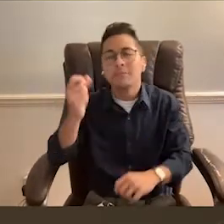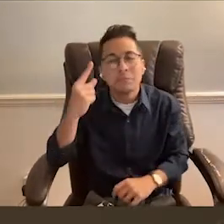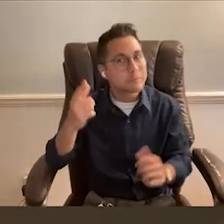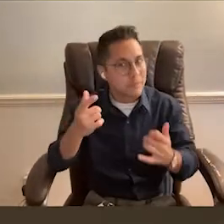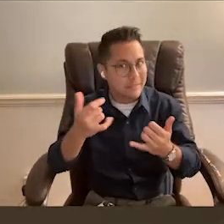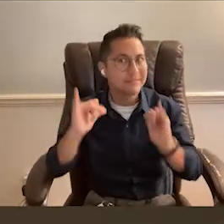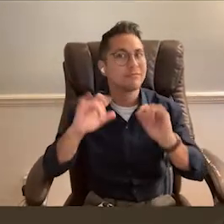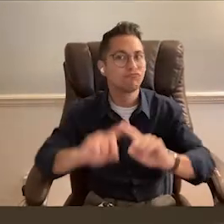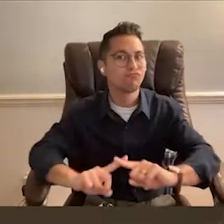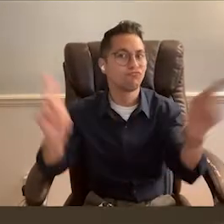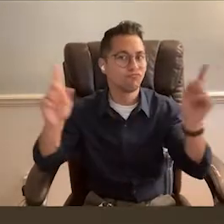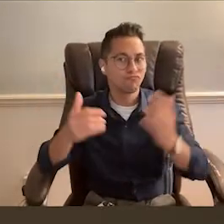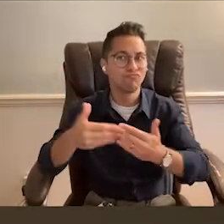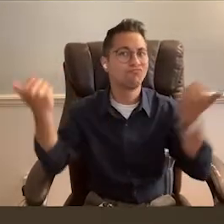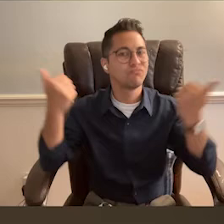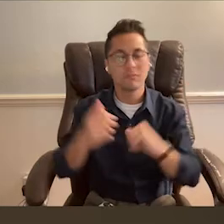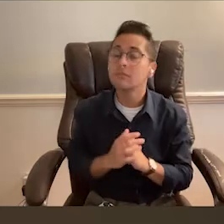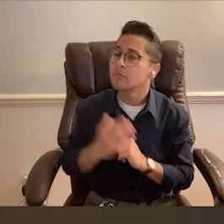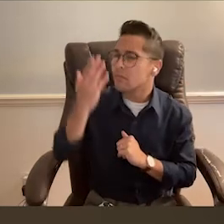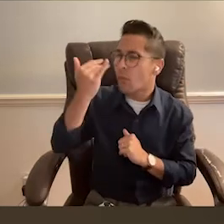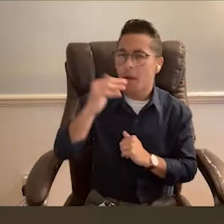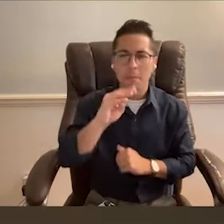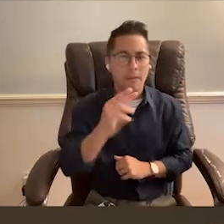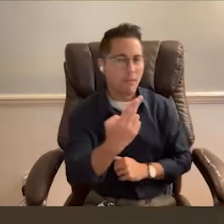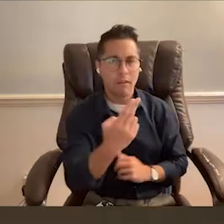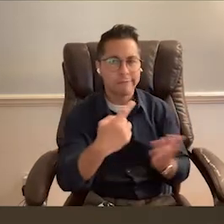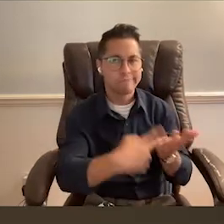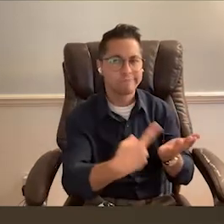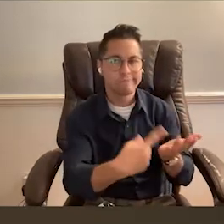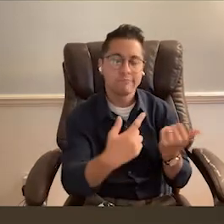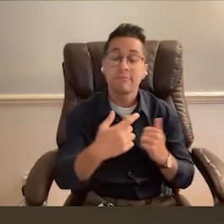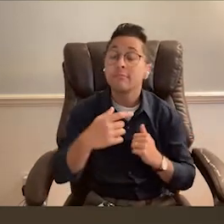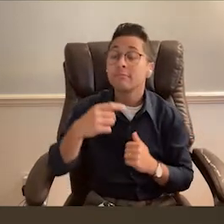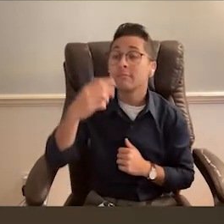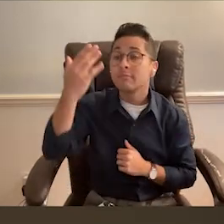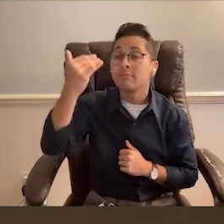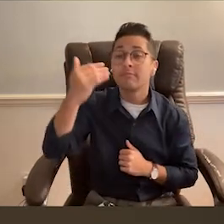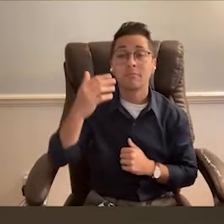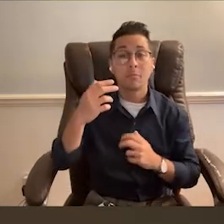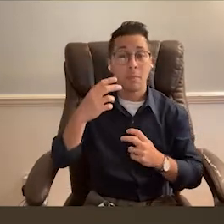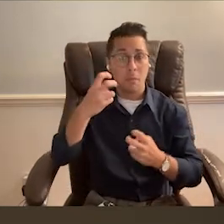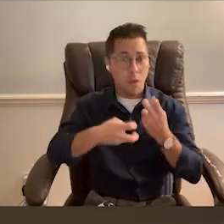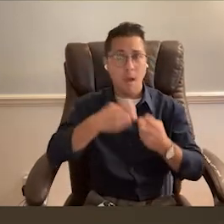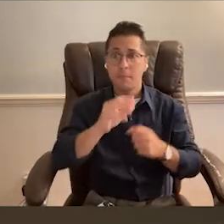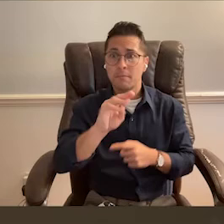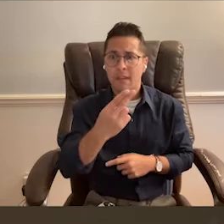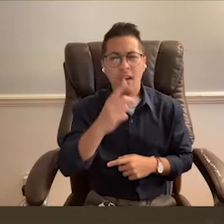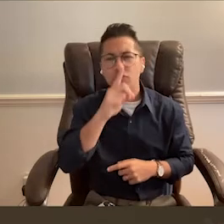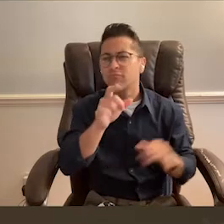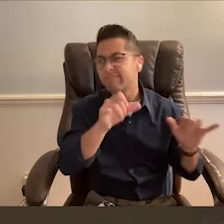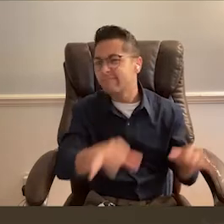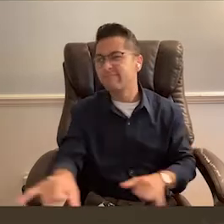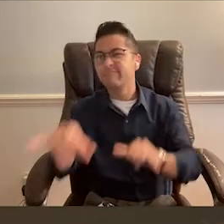illnesses. They're two completely, they're related, but they're different things. Why are we talking about mental health? We're talking about